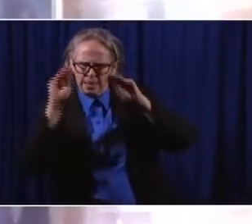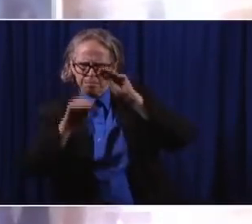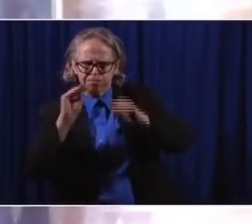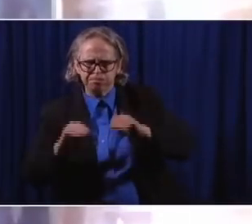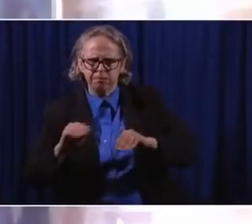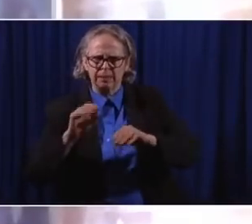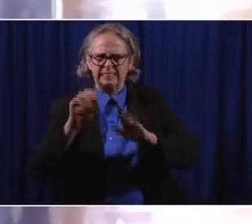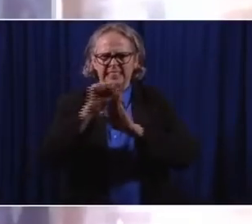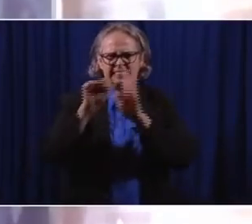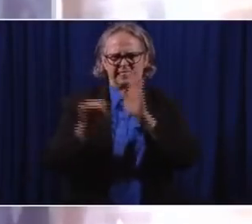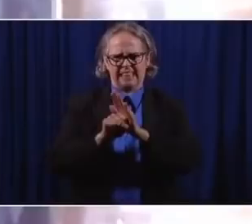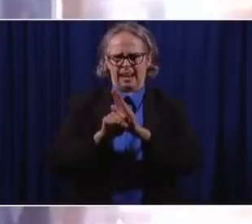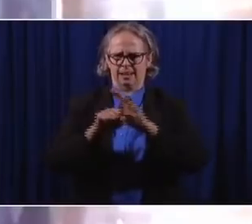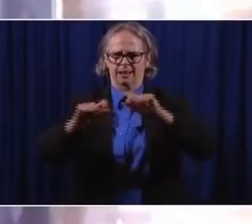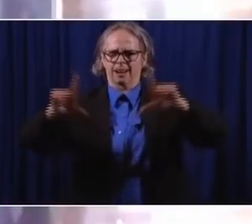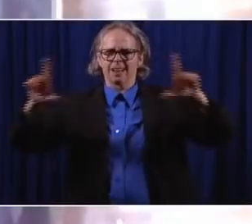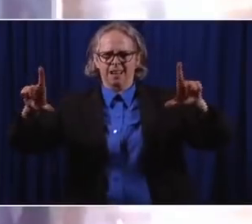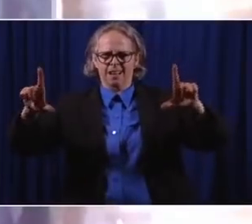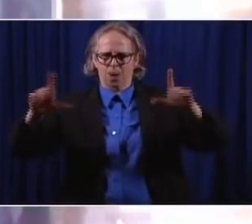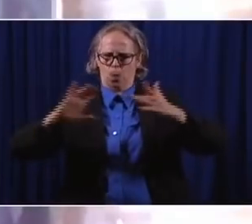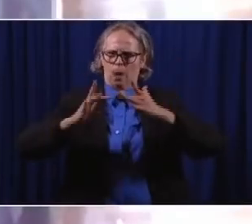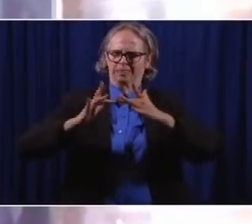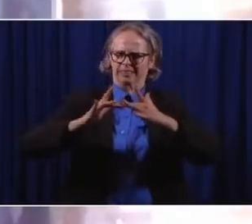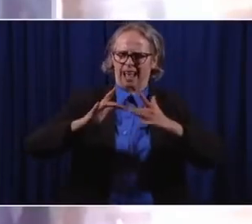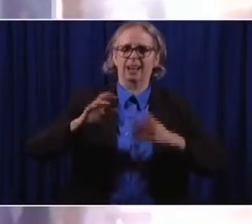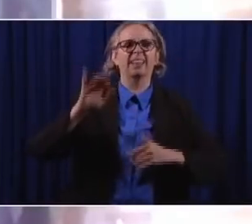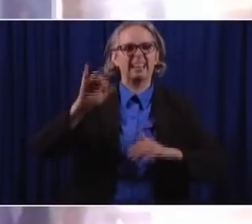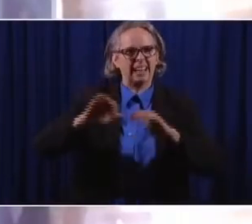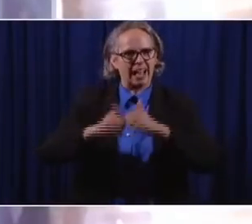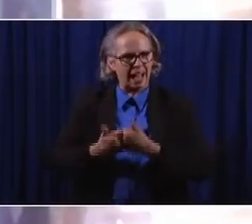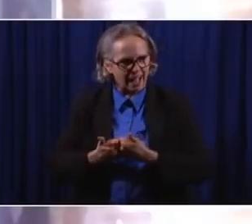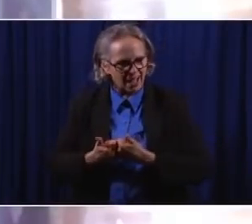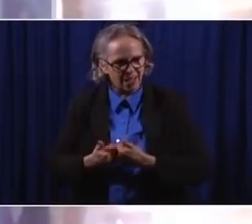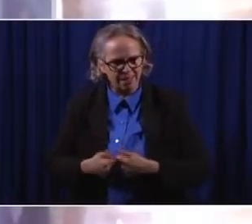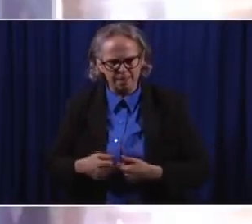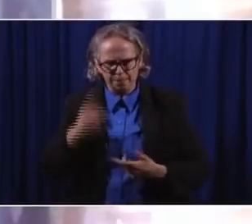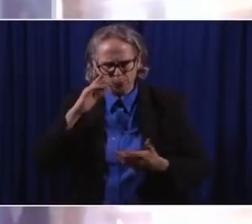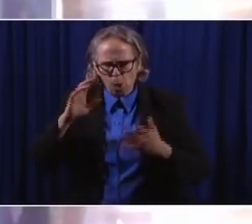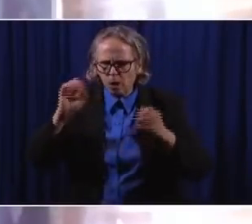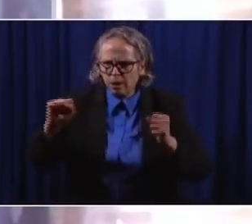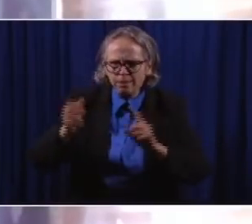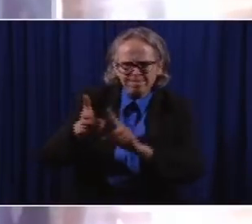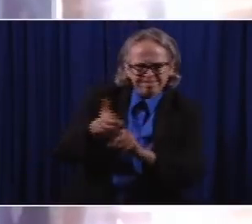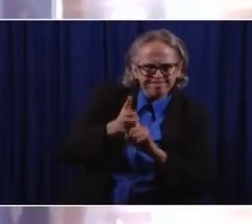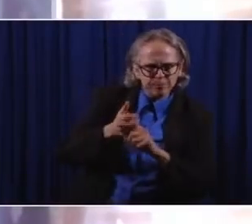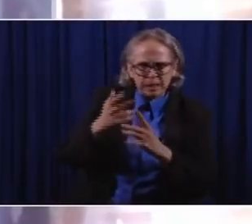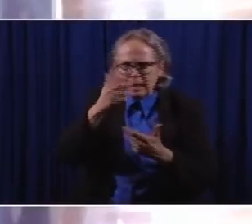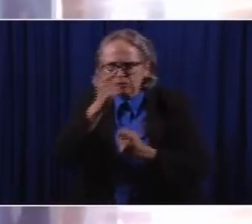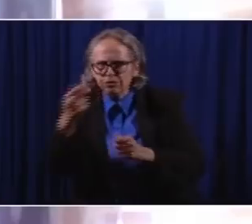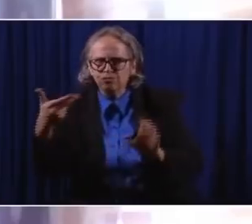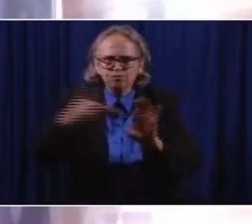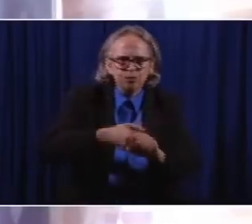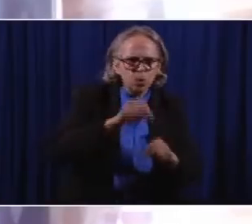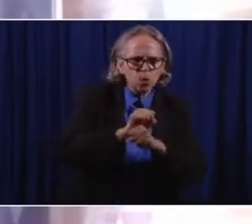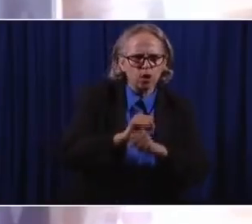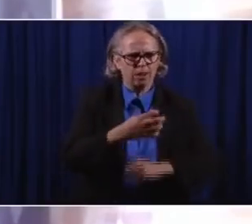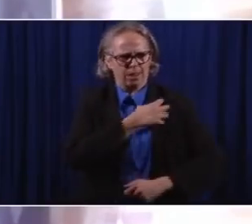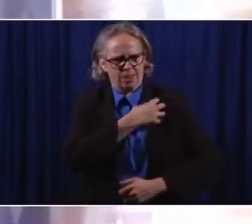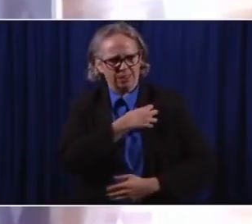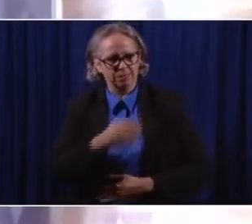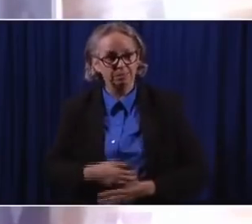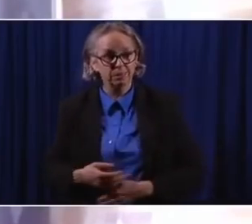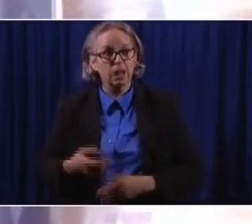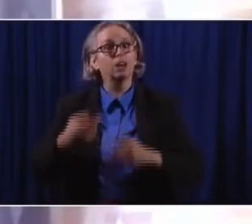application process a lot harder for potential recruits. We're also having a mentorship program,